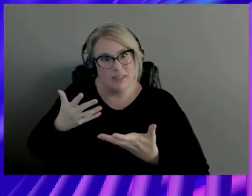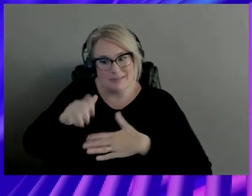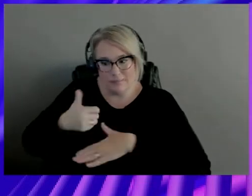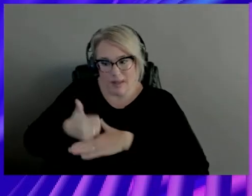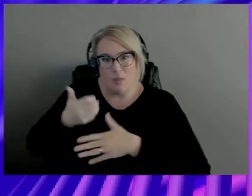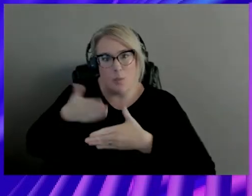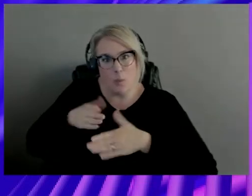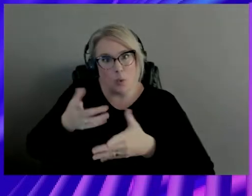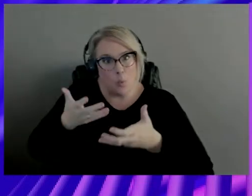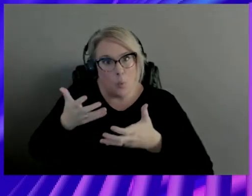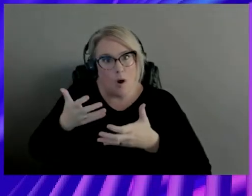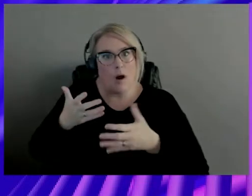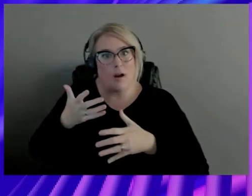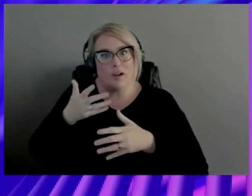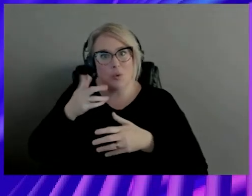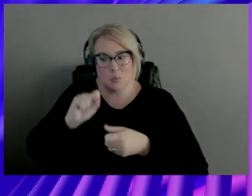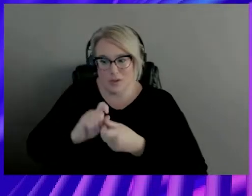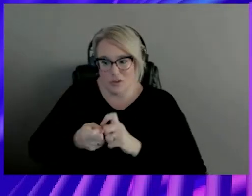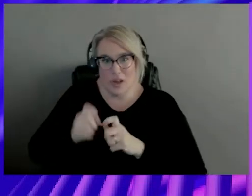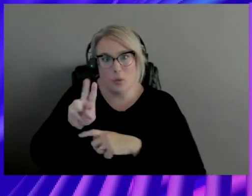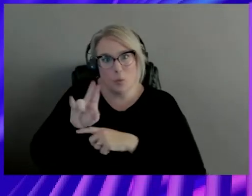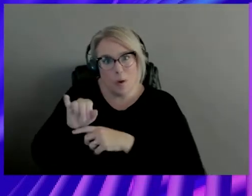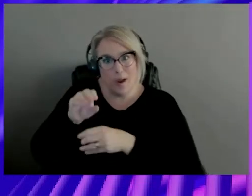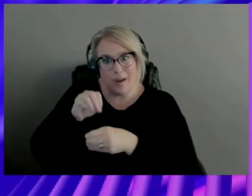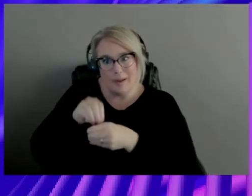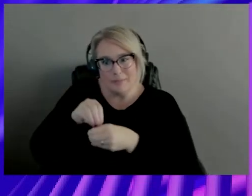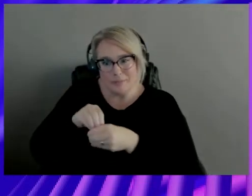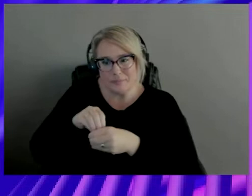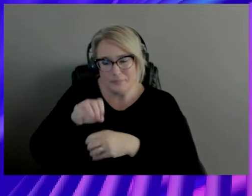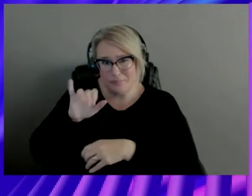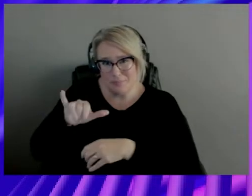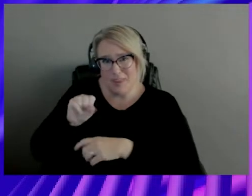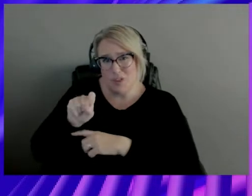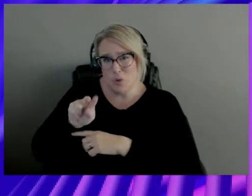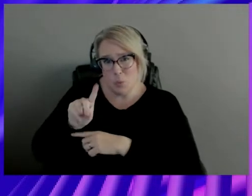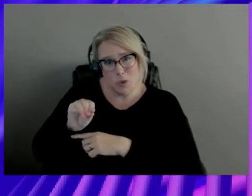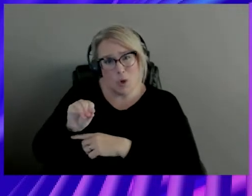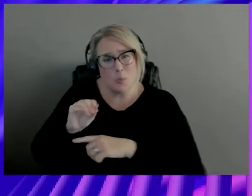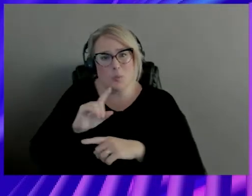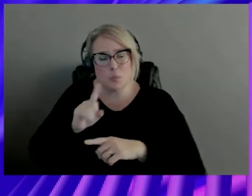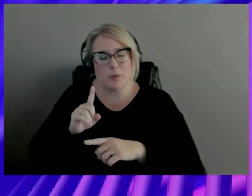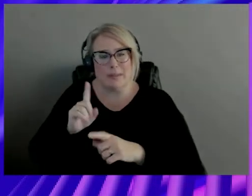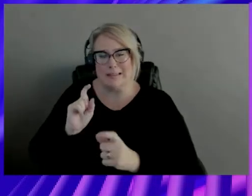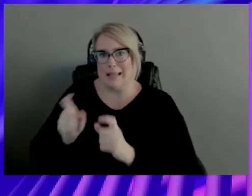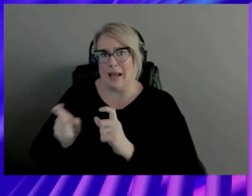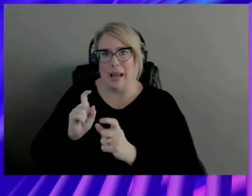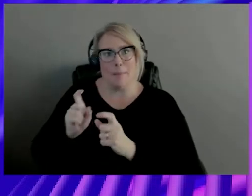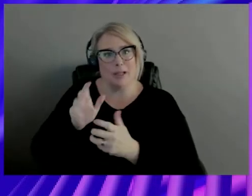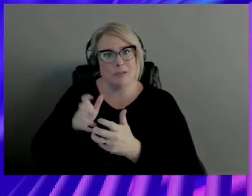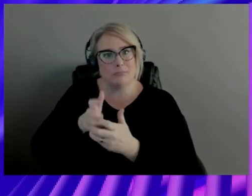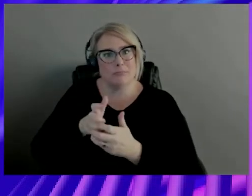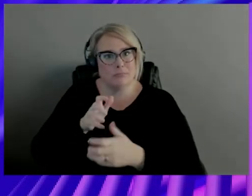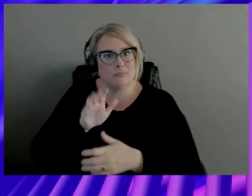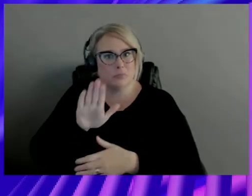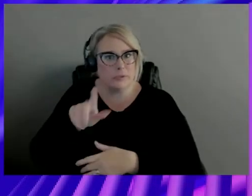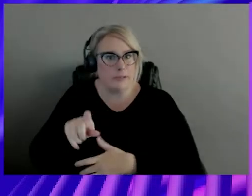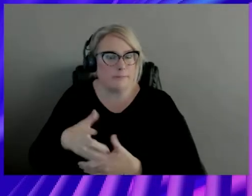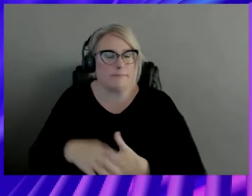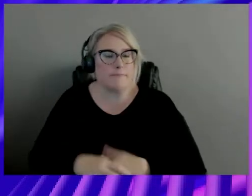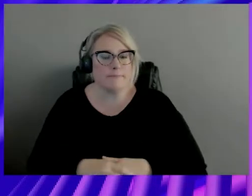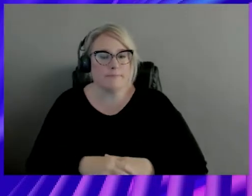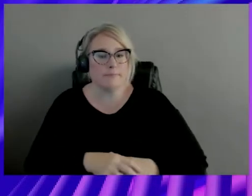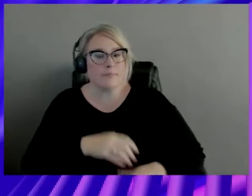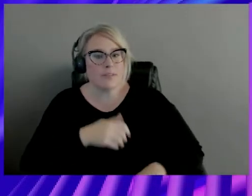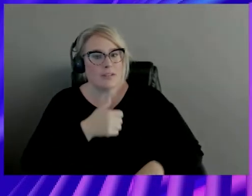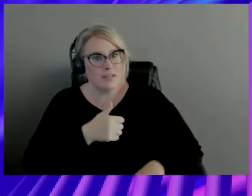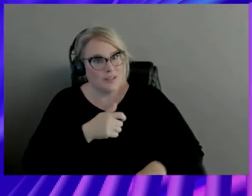actually change the UI inside Visual Studio for it. So it's a lot more dynamic of a system. So. Cool.